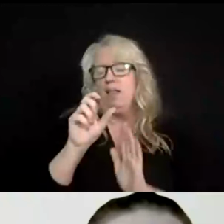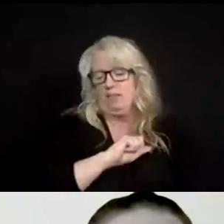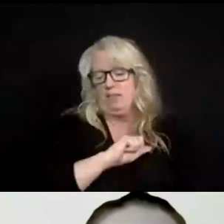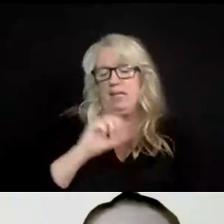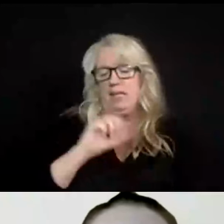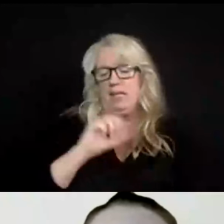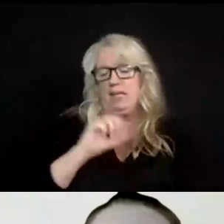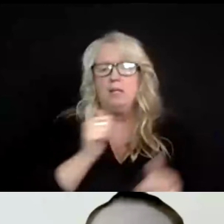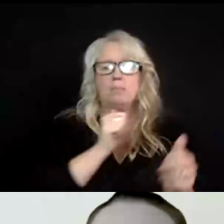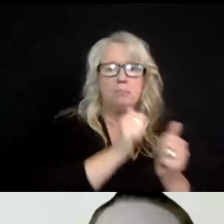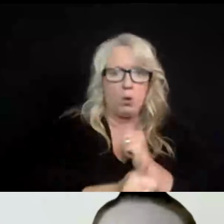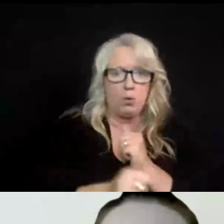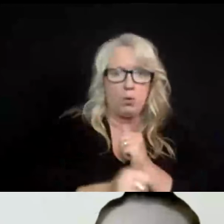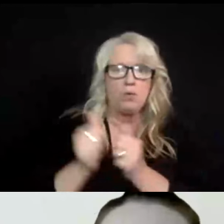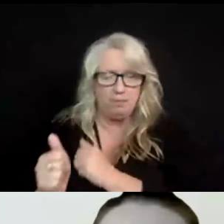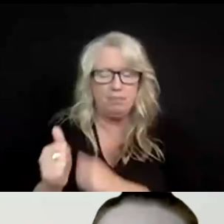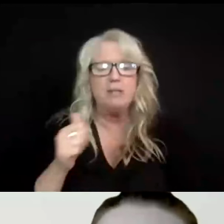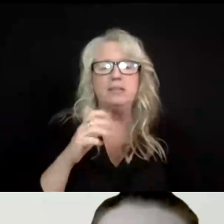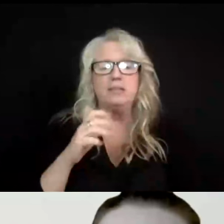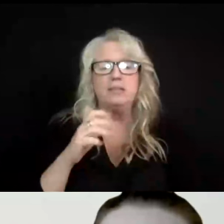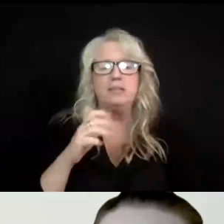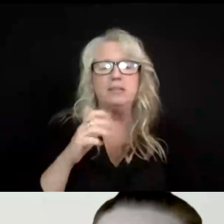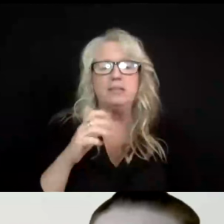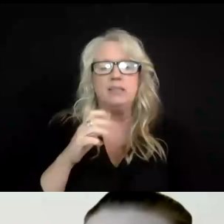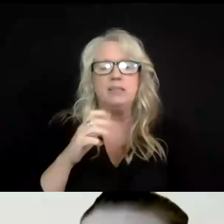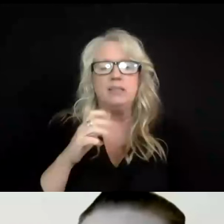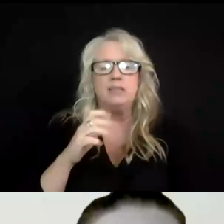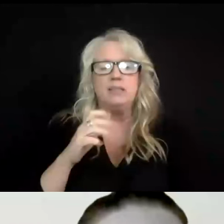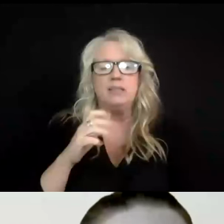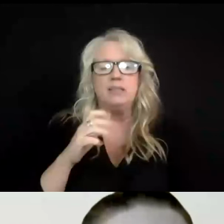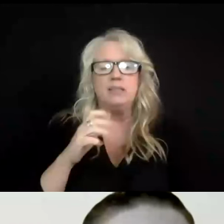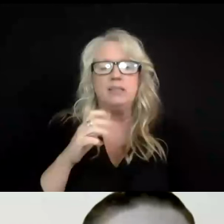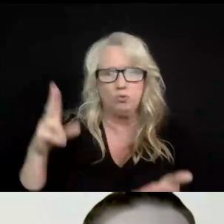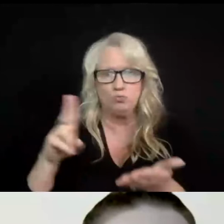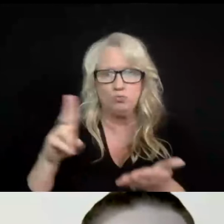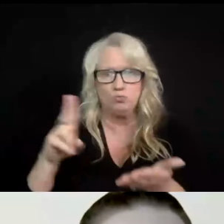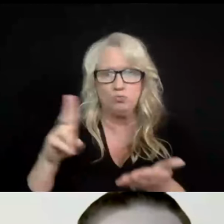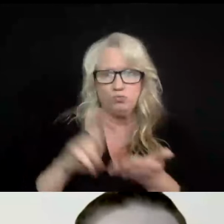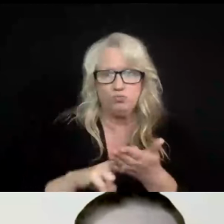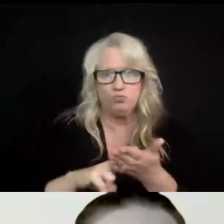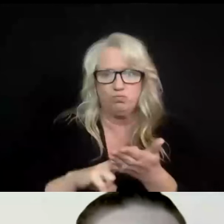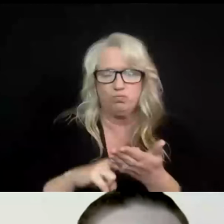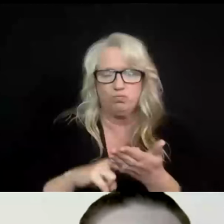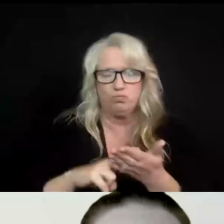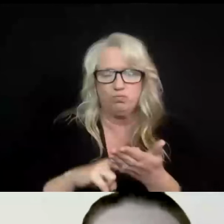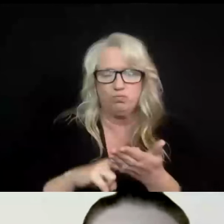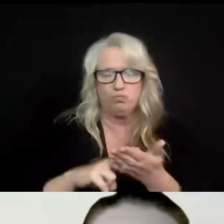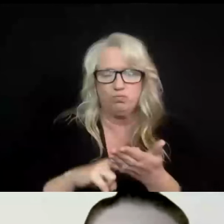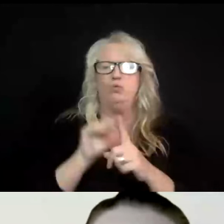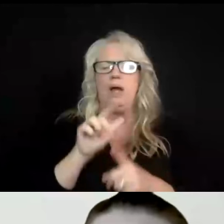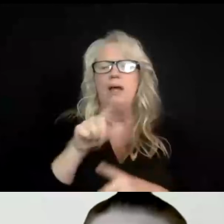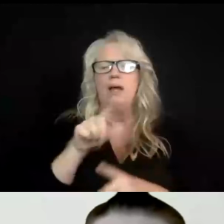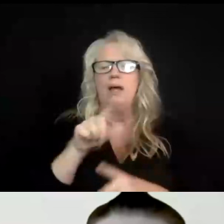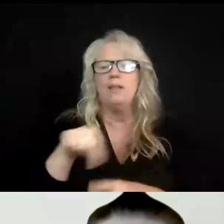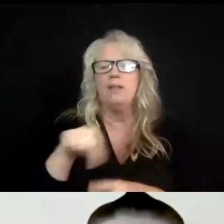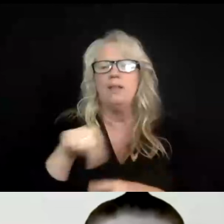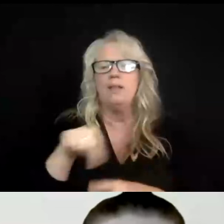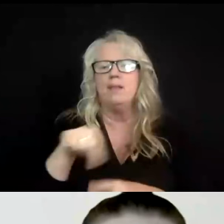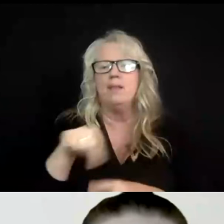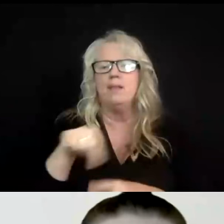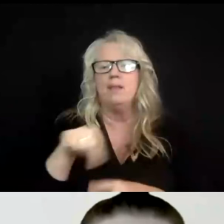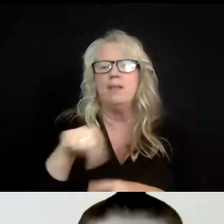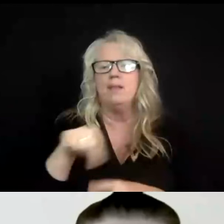and now is awaiting the governor's signature. Just a reminder, what that bill does is it puts an additional $12 million into the